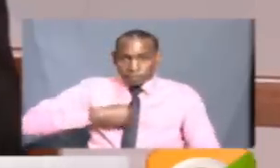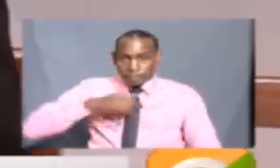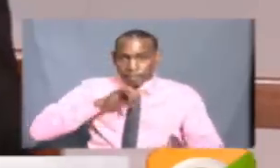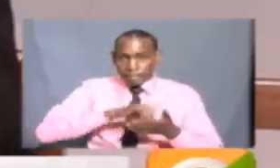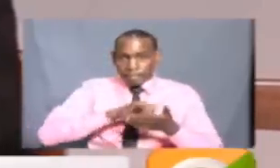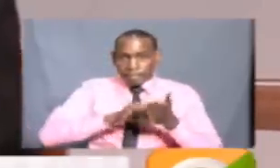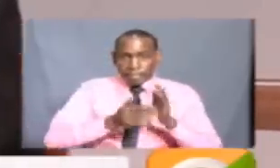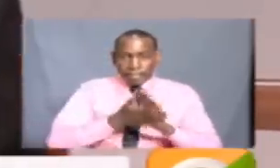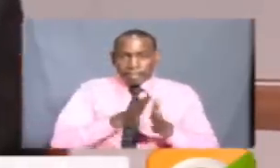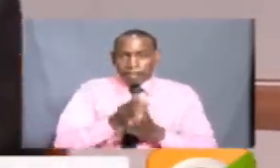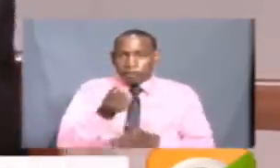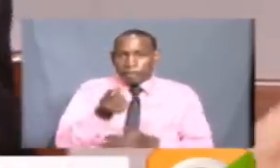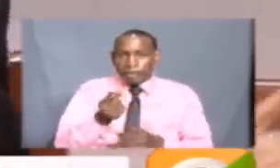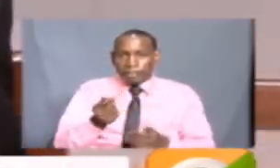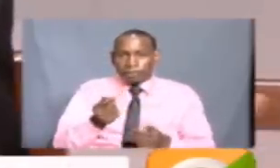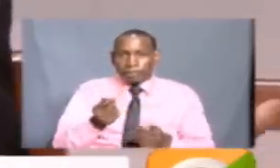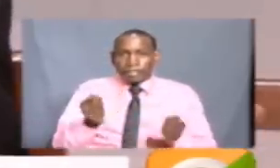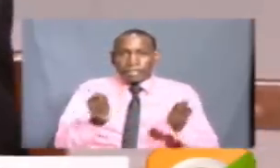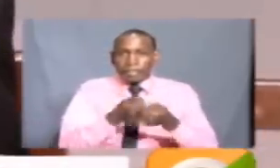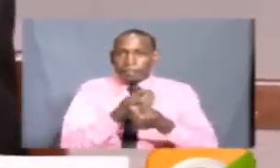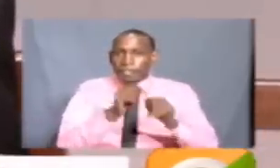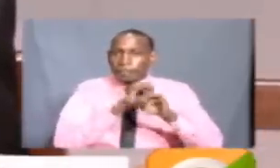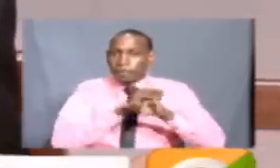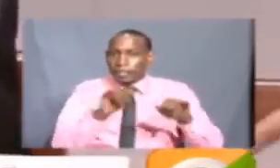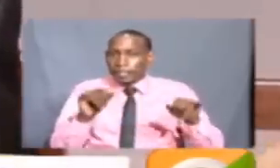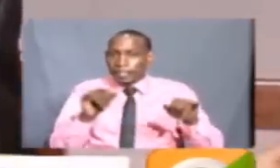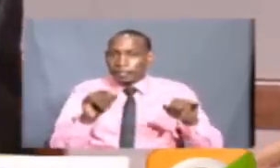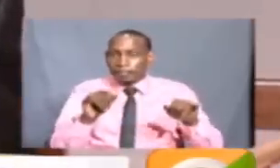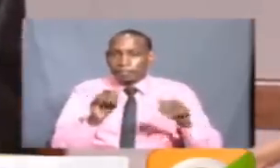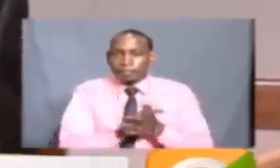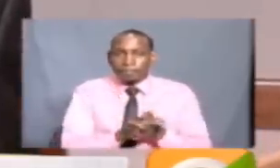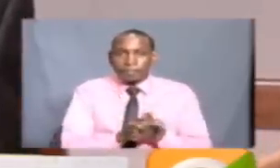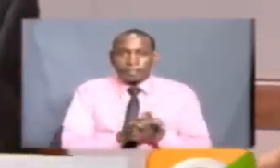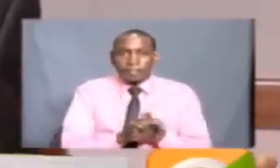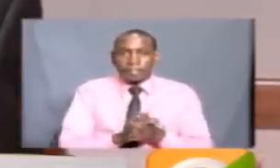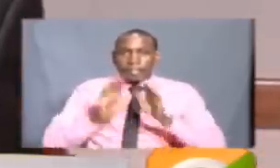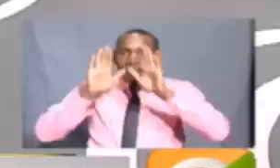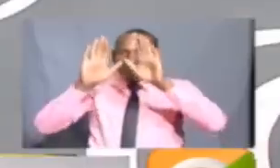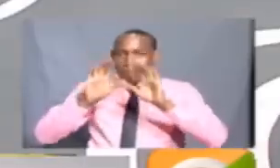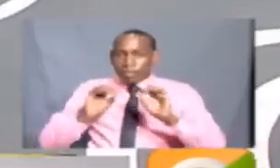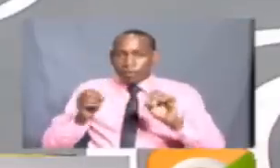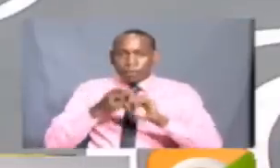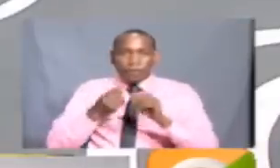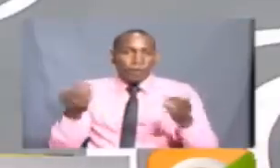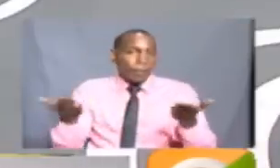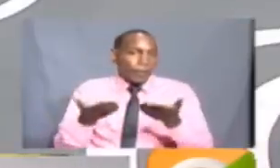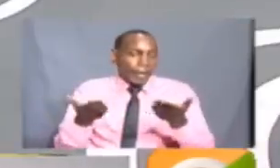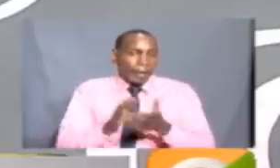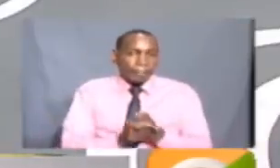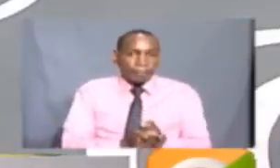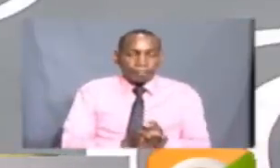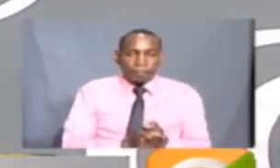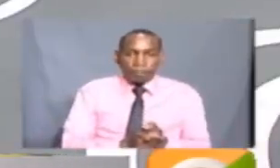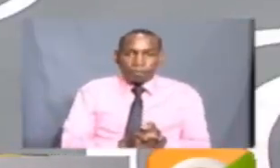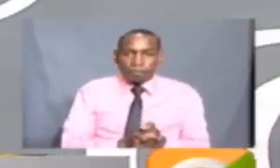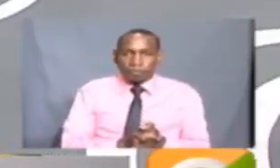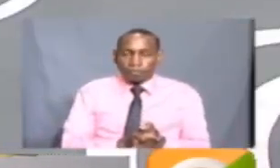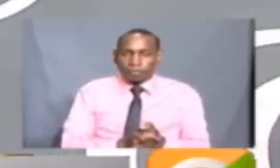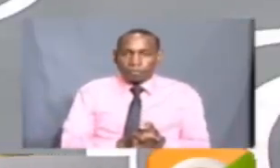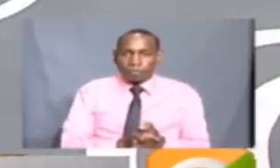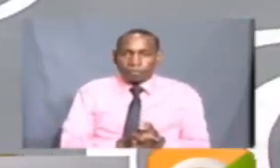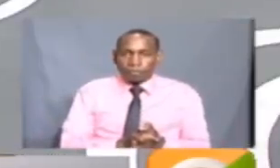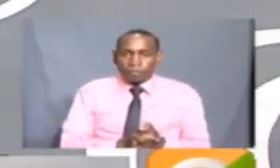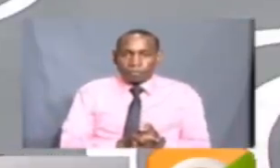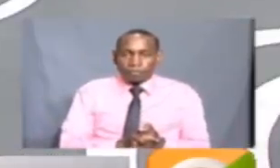no money that he cannot cleanse, regardless of where God, it has come from. Desecration. Absolutely.